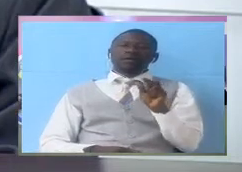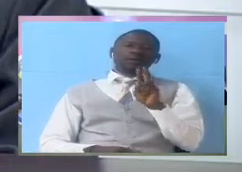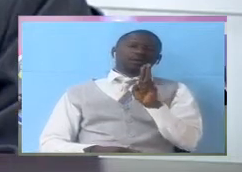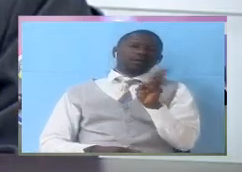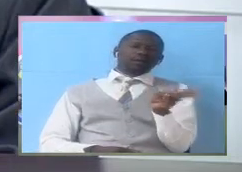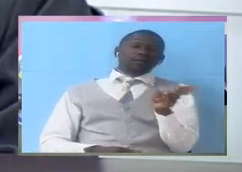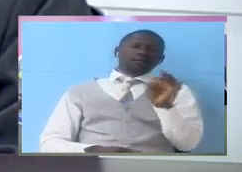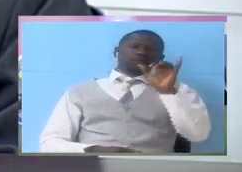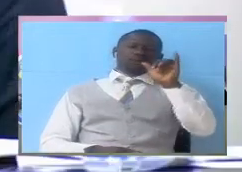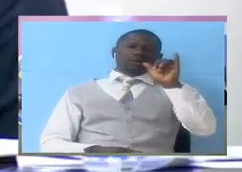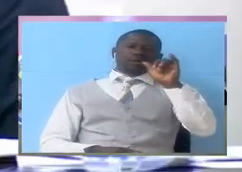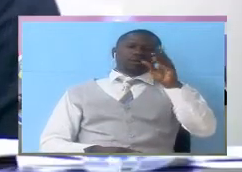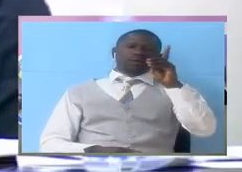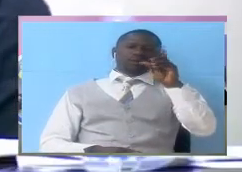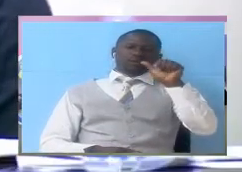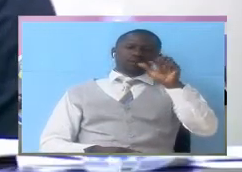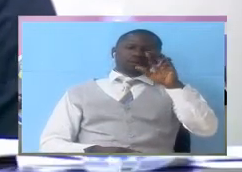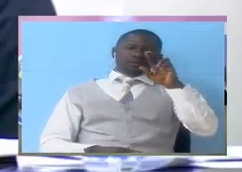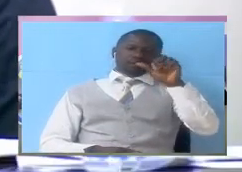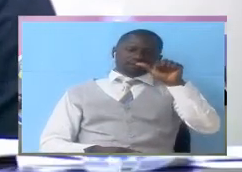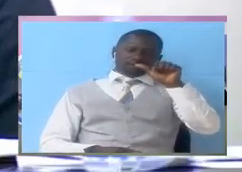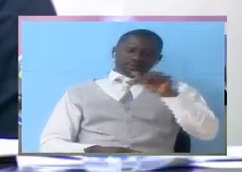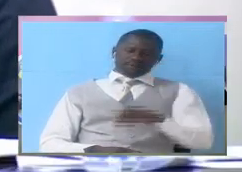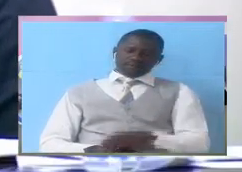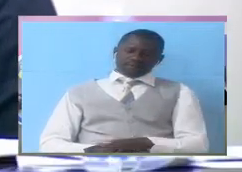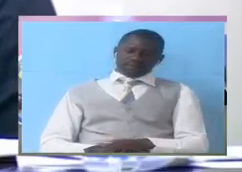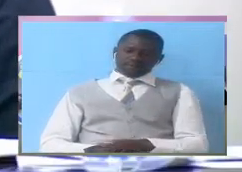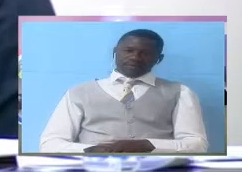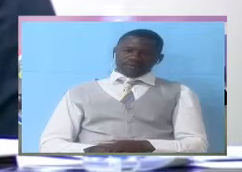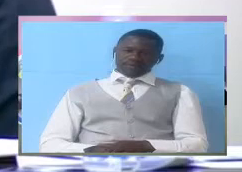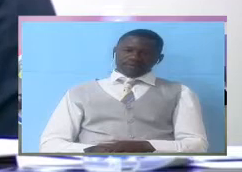Haidara. The two things are different.